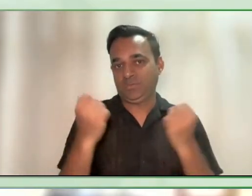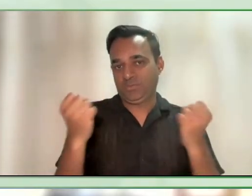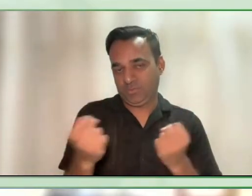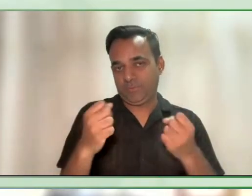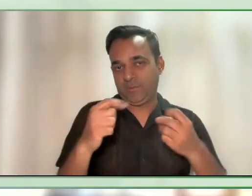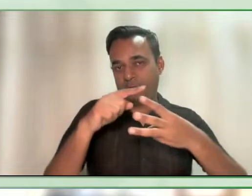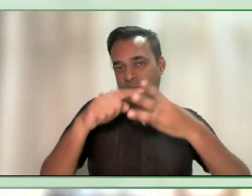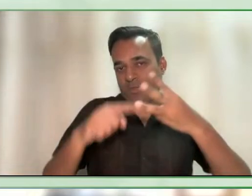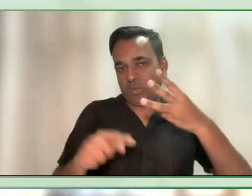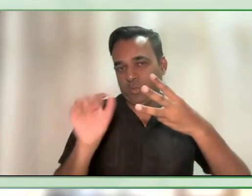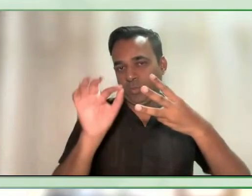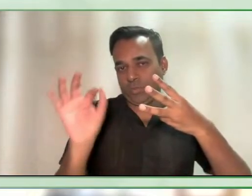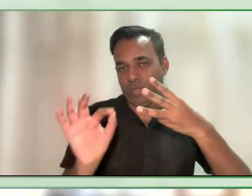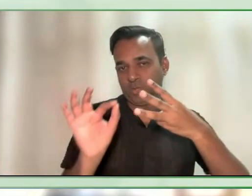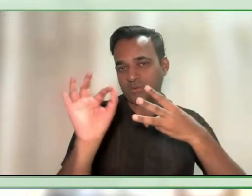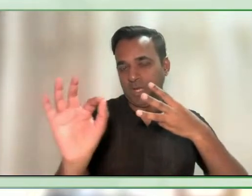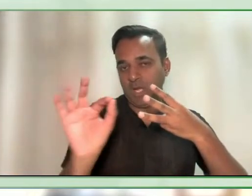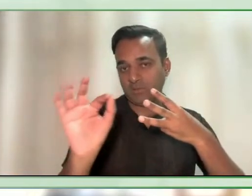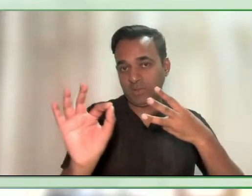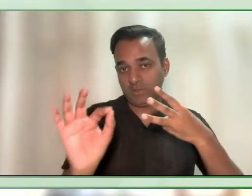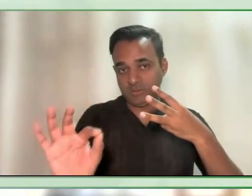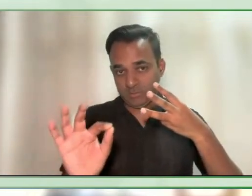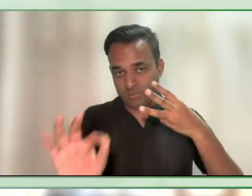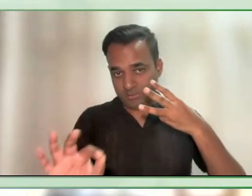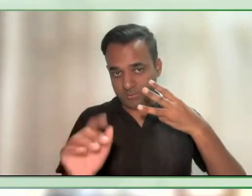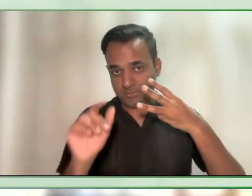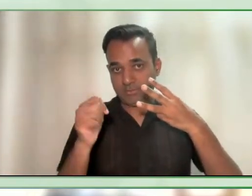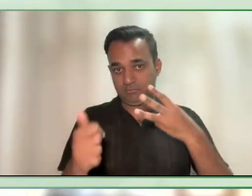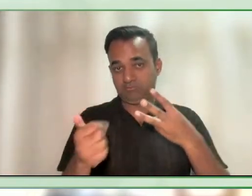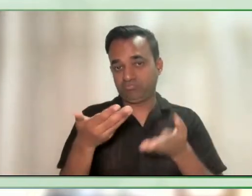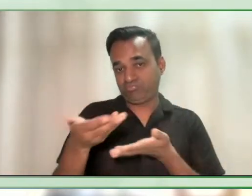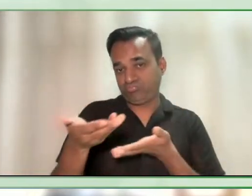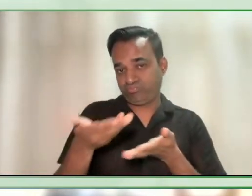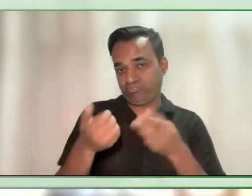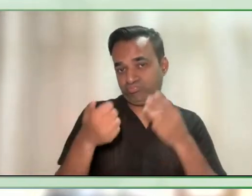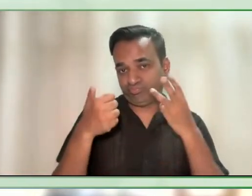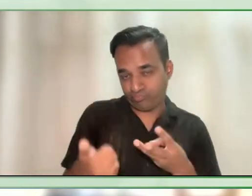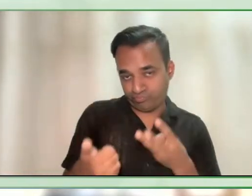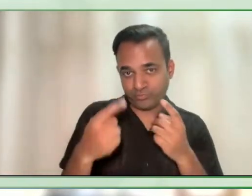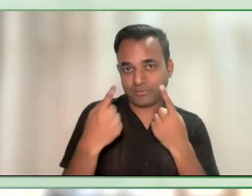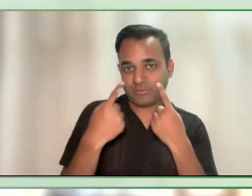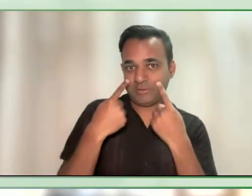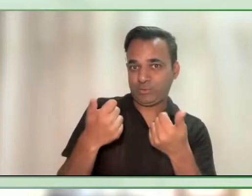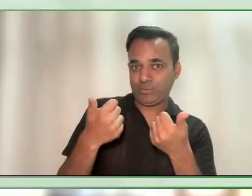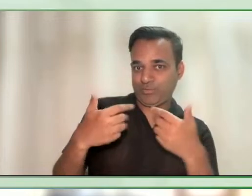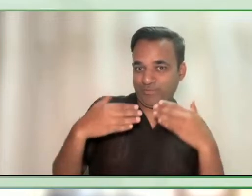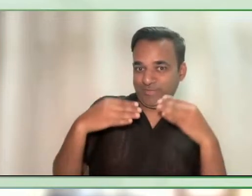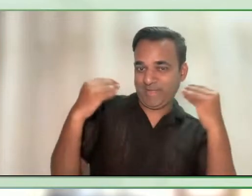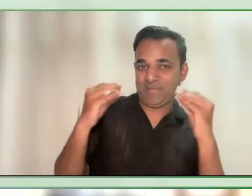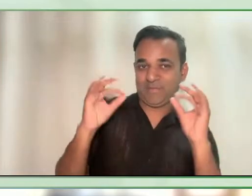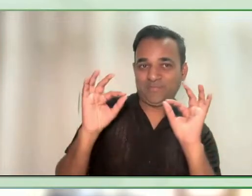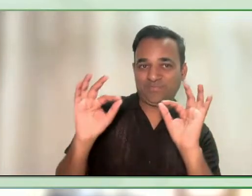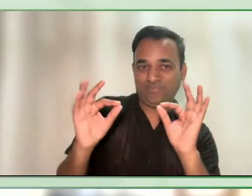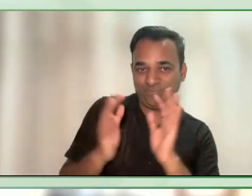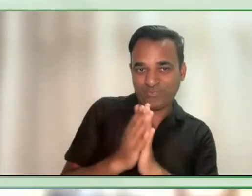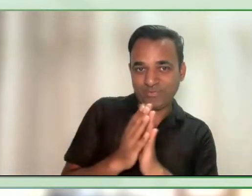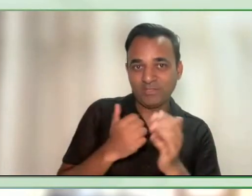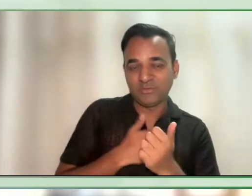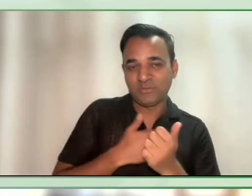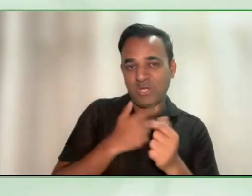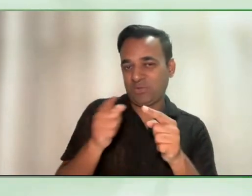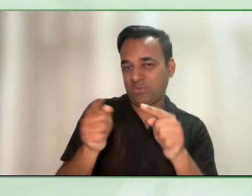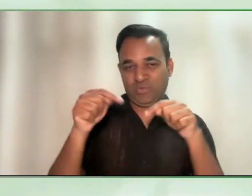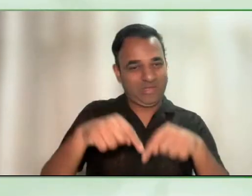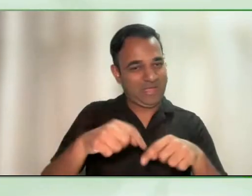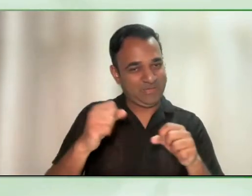with disabilities at greater risk in climate disasters? Well,